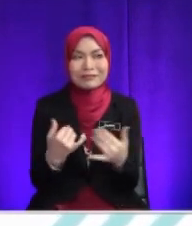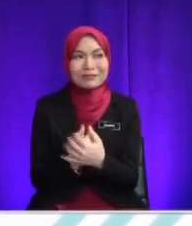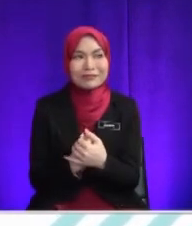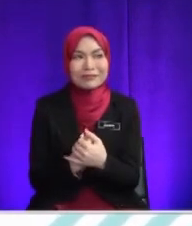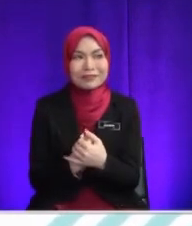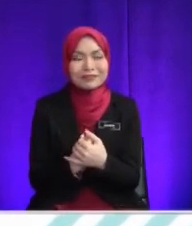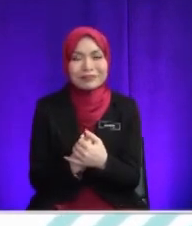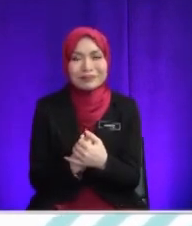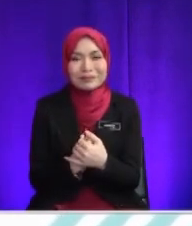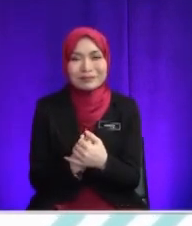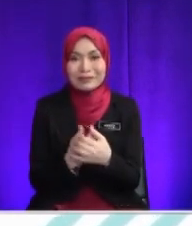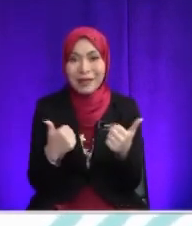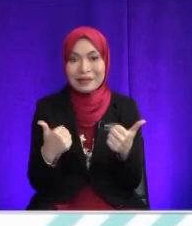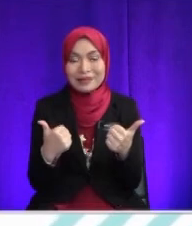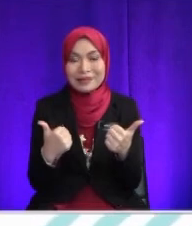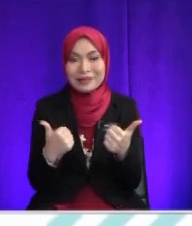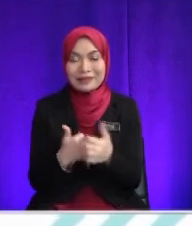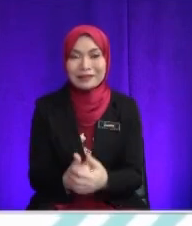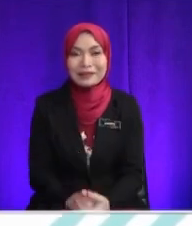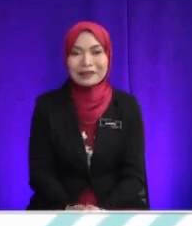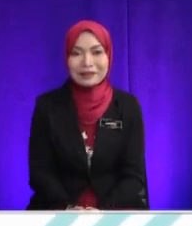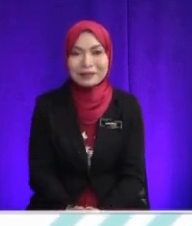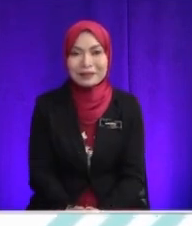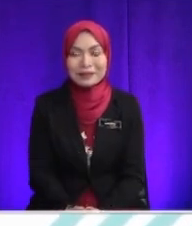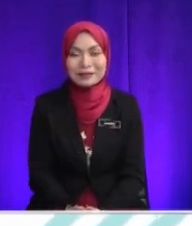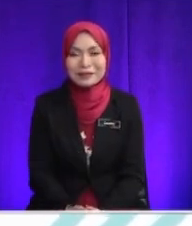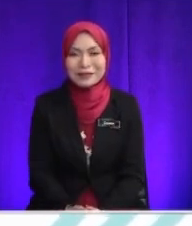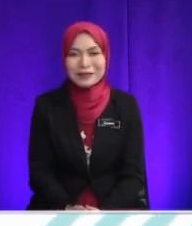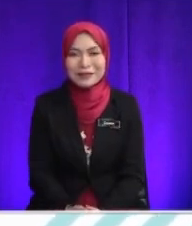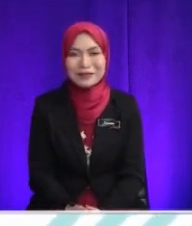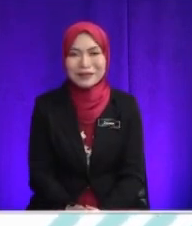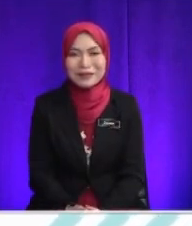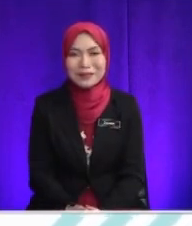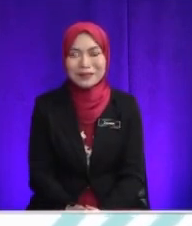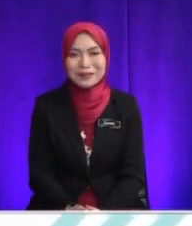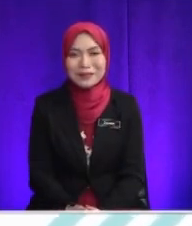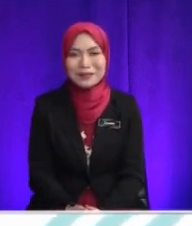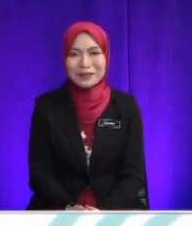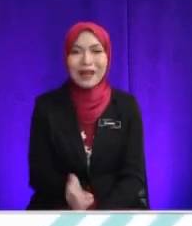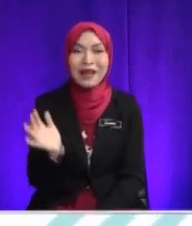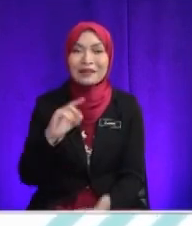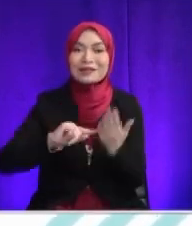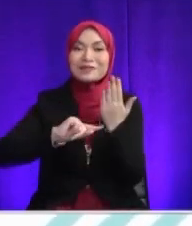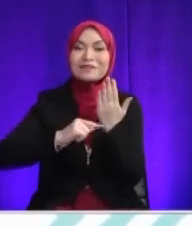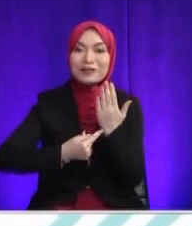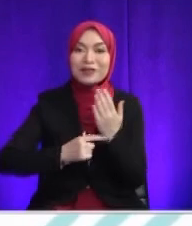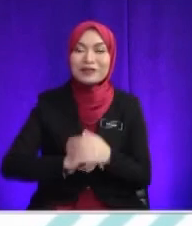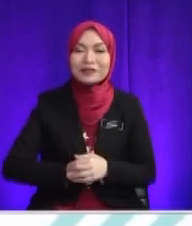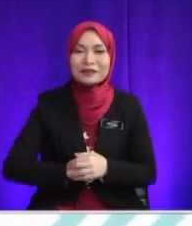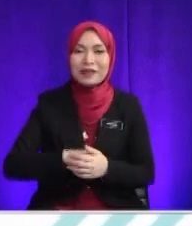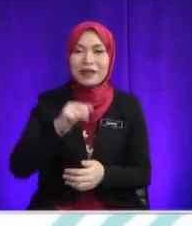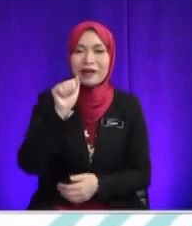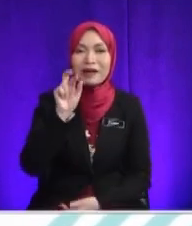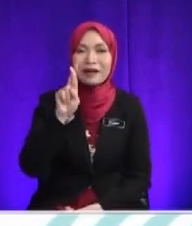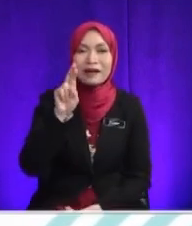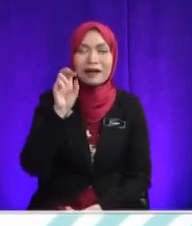Is everyone ready? What about you, Nana? Iza? Yes. Okay. So let's start. Okay. Arsonist.